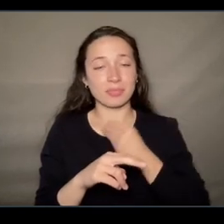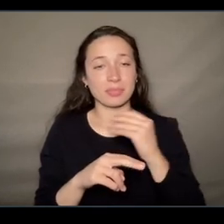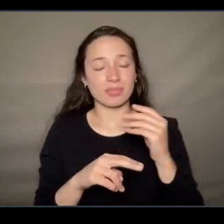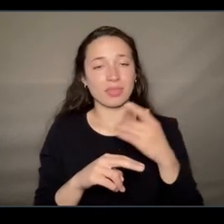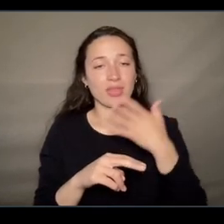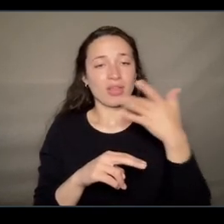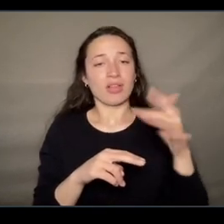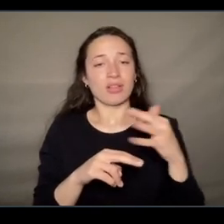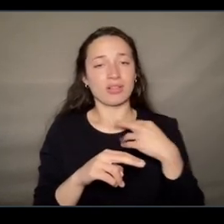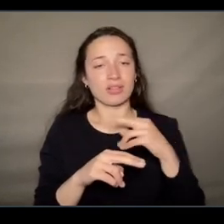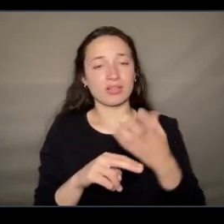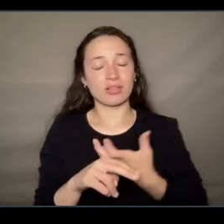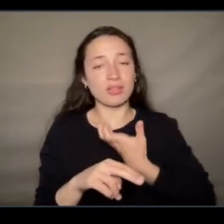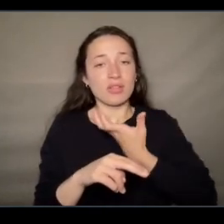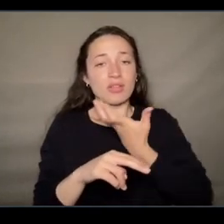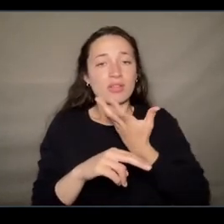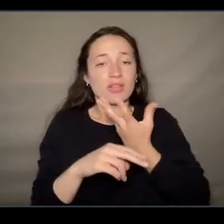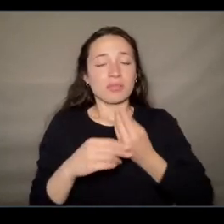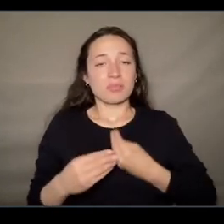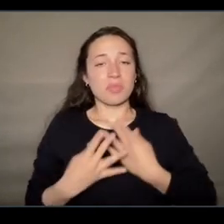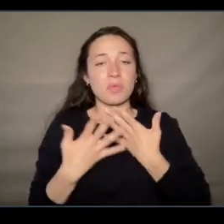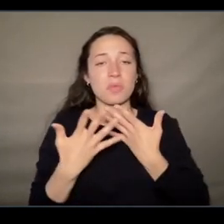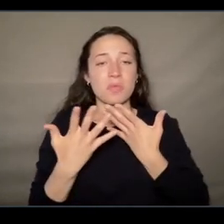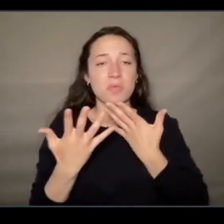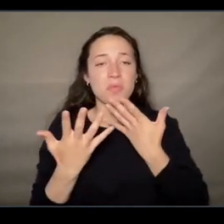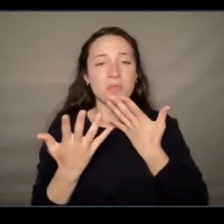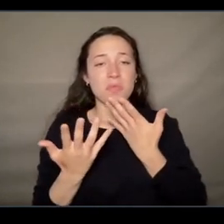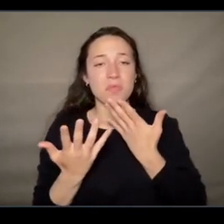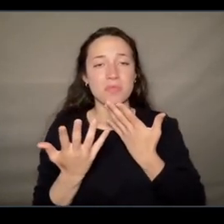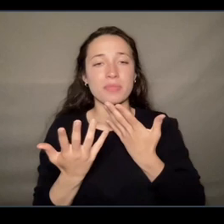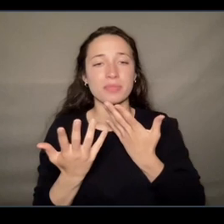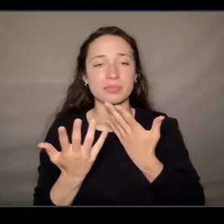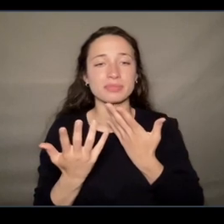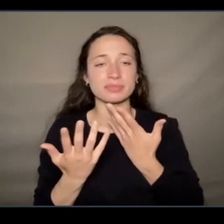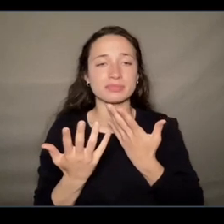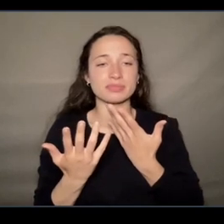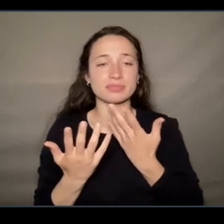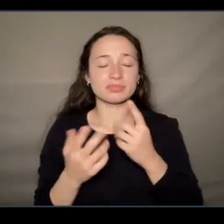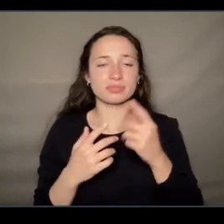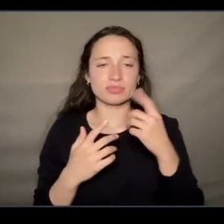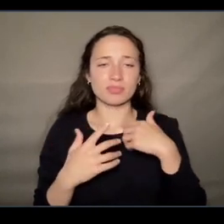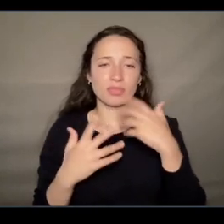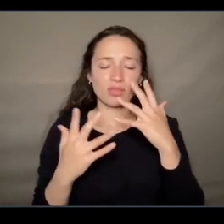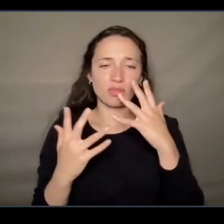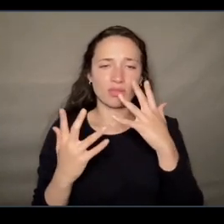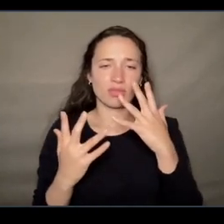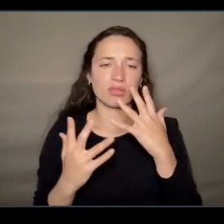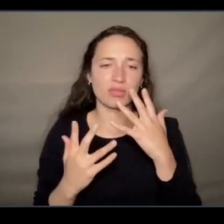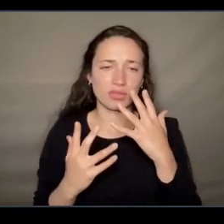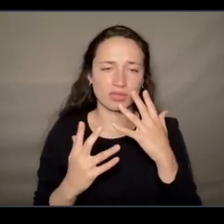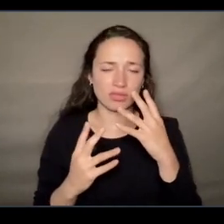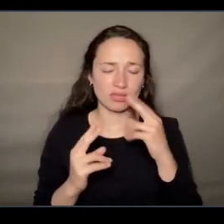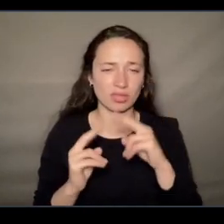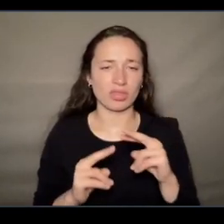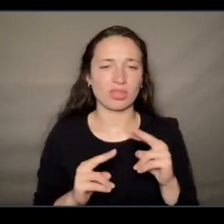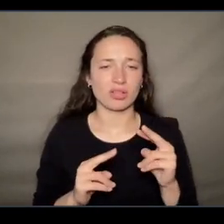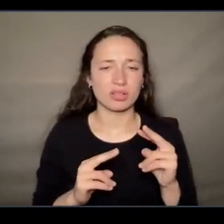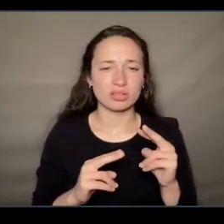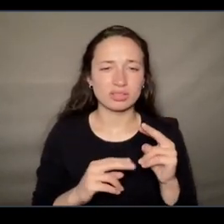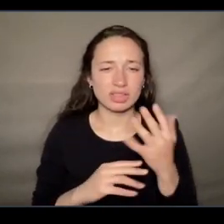myself, and miracle enough to lift my heart again. But my face rose and